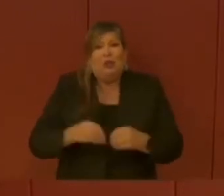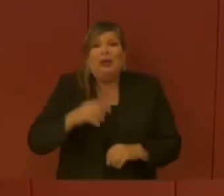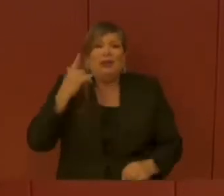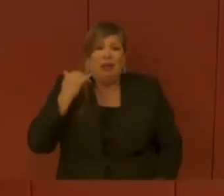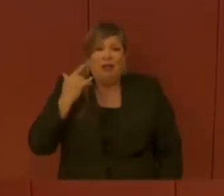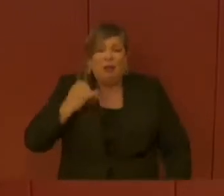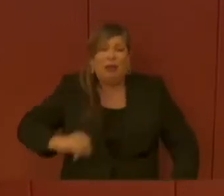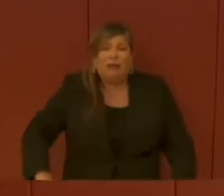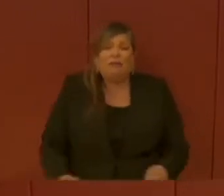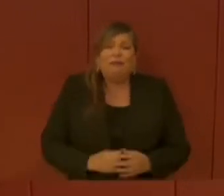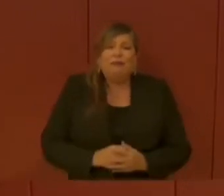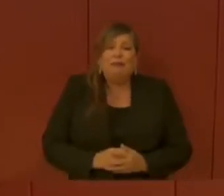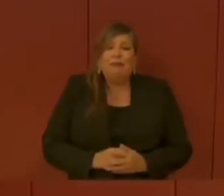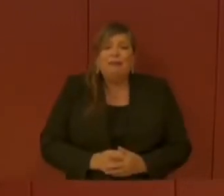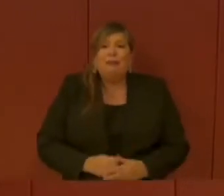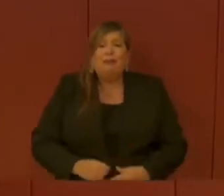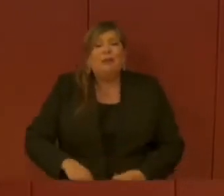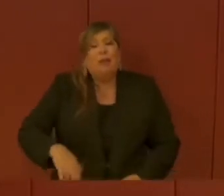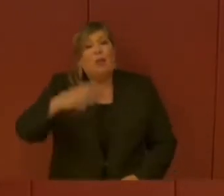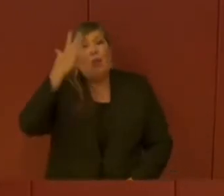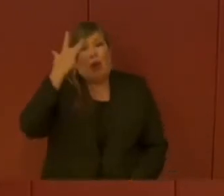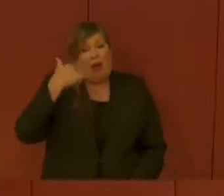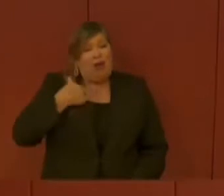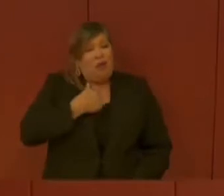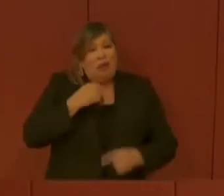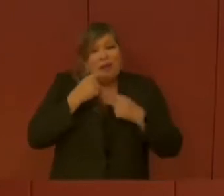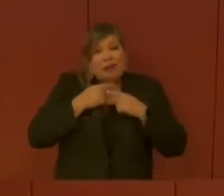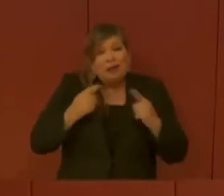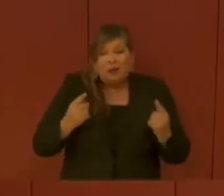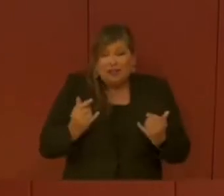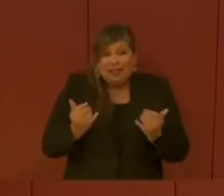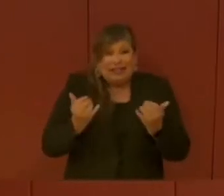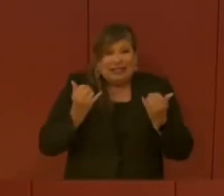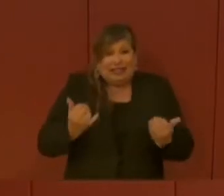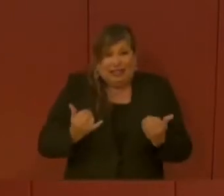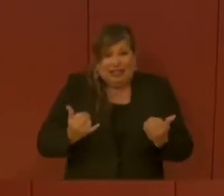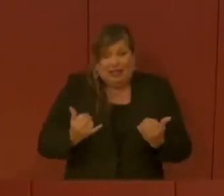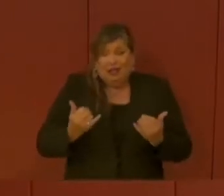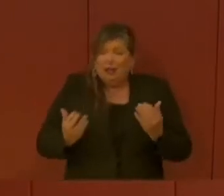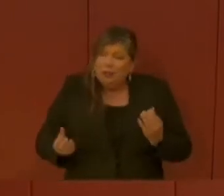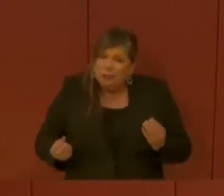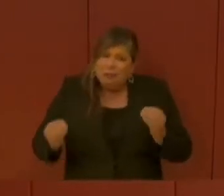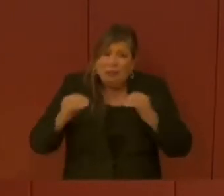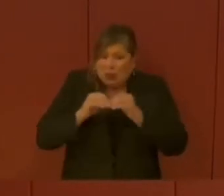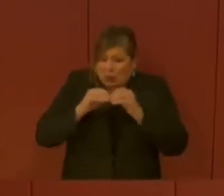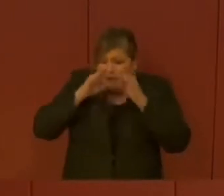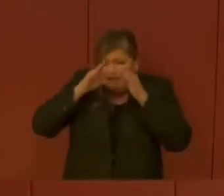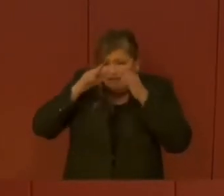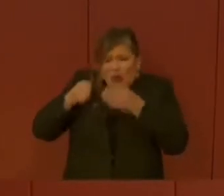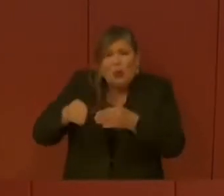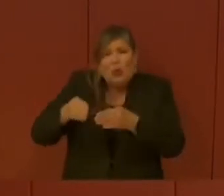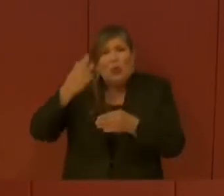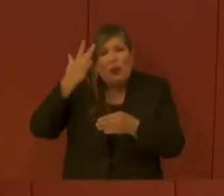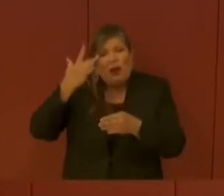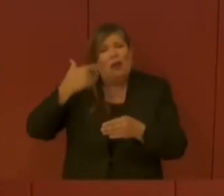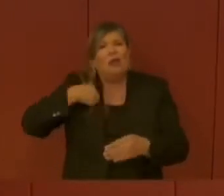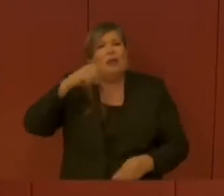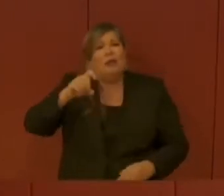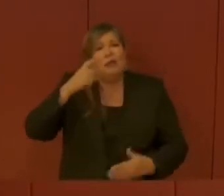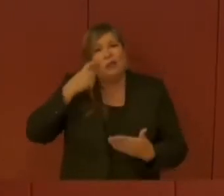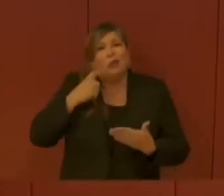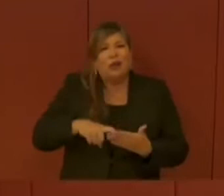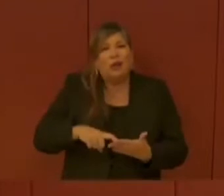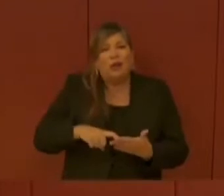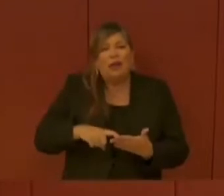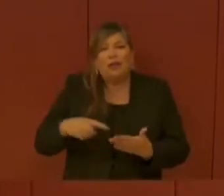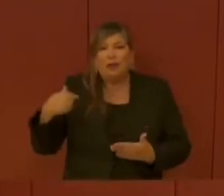the reason we are announcing today subsequent efforts is we need to recognize that we have